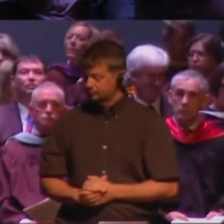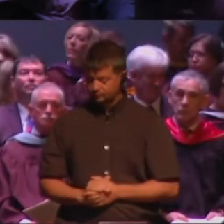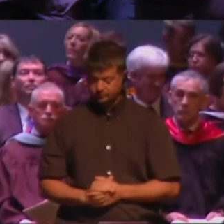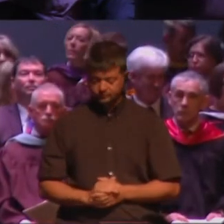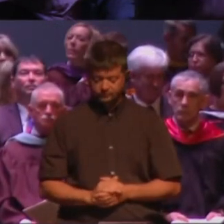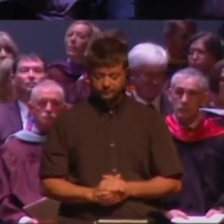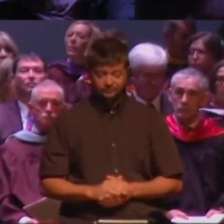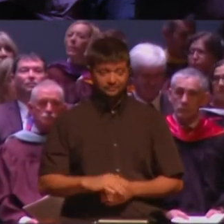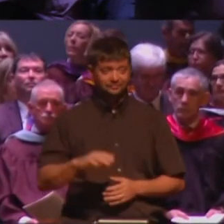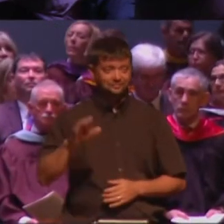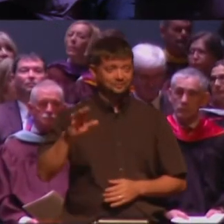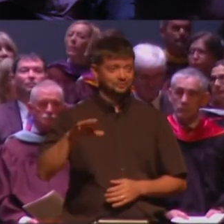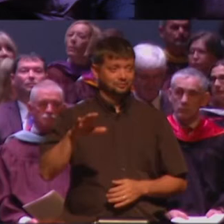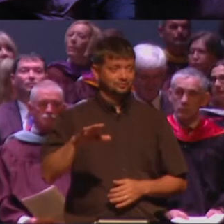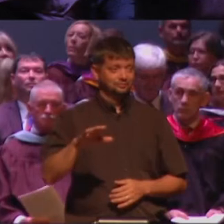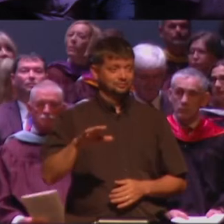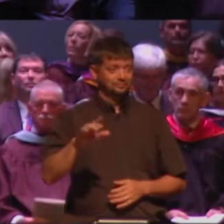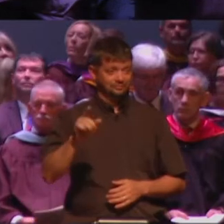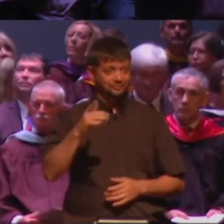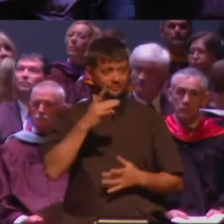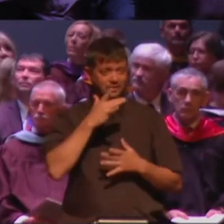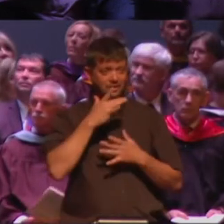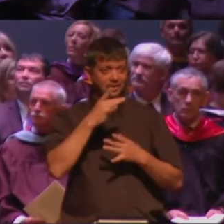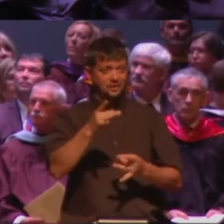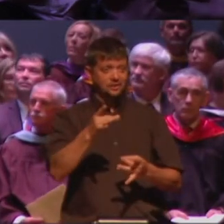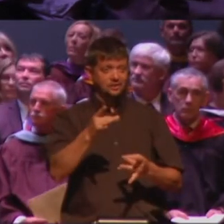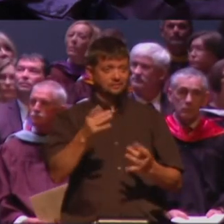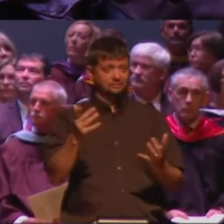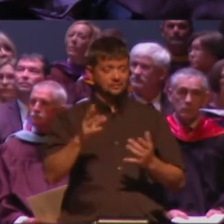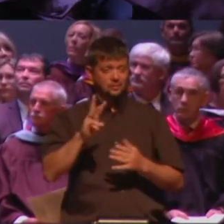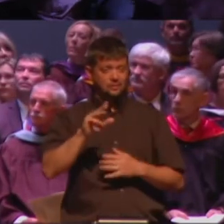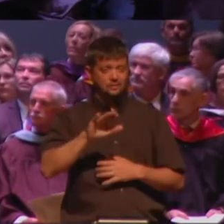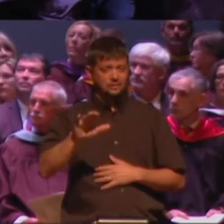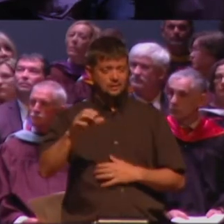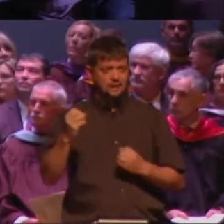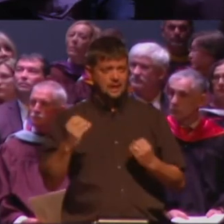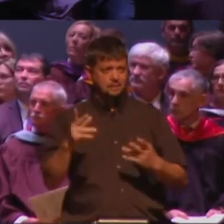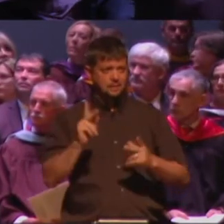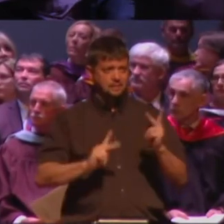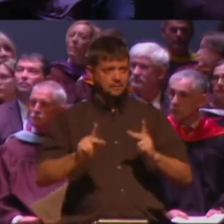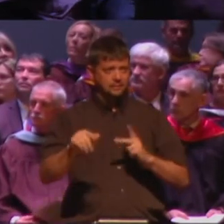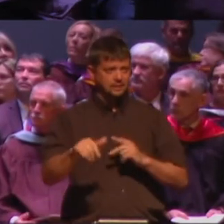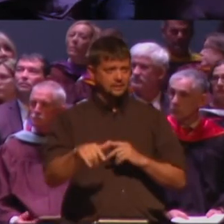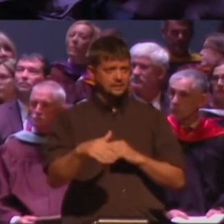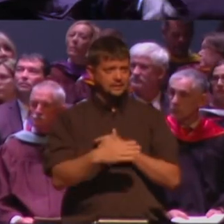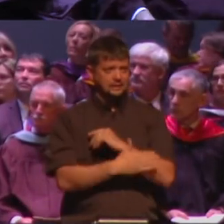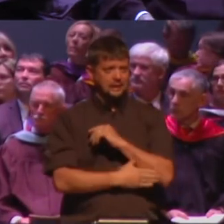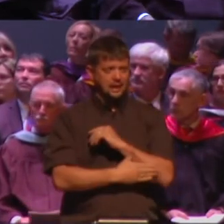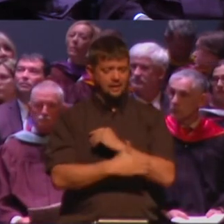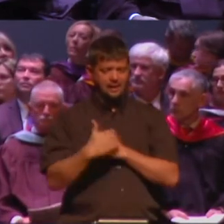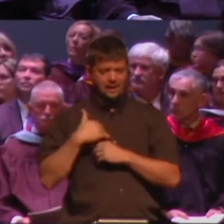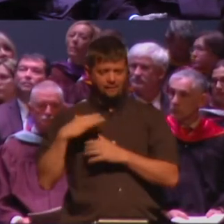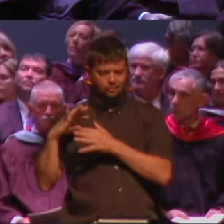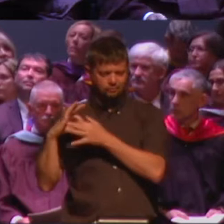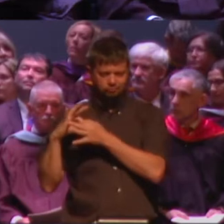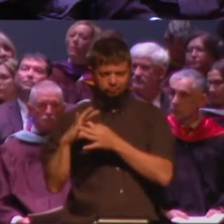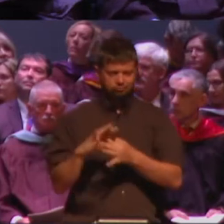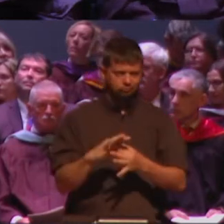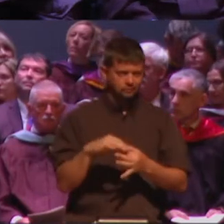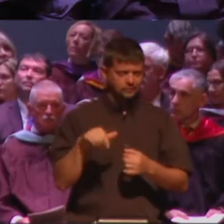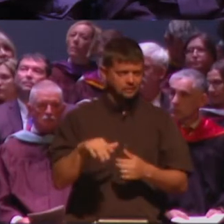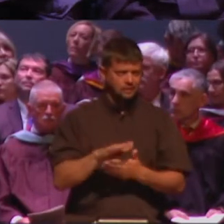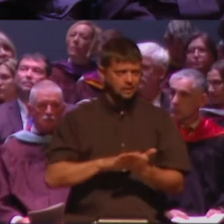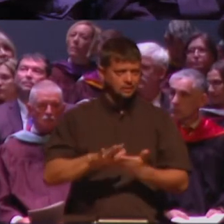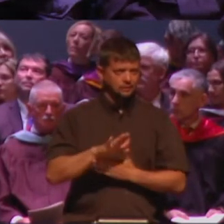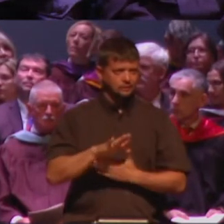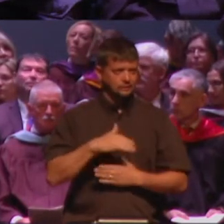One of the interesting things about Western Piedmont is how many people in this county have a connection to the college. I suspect